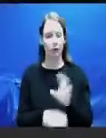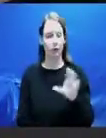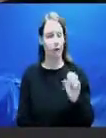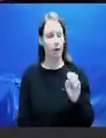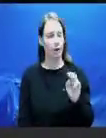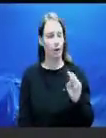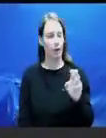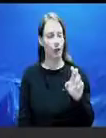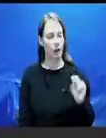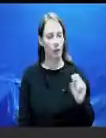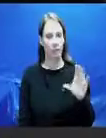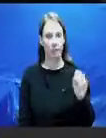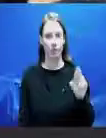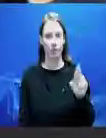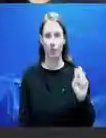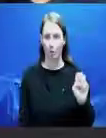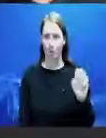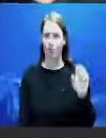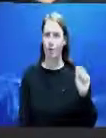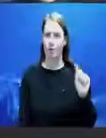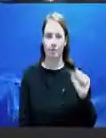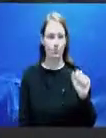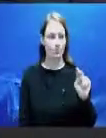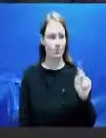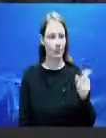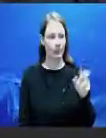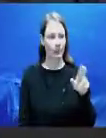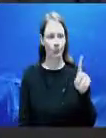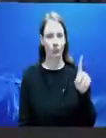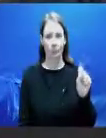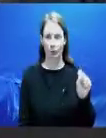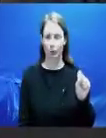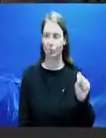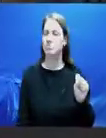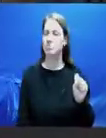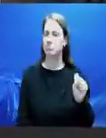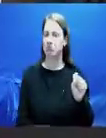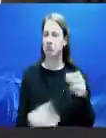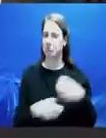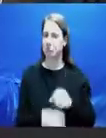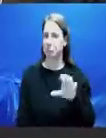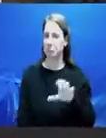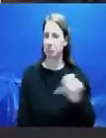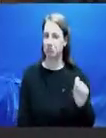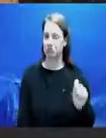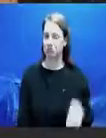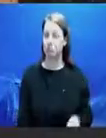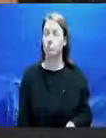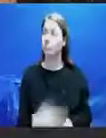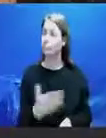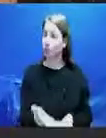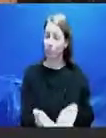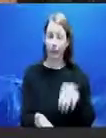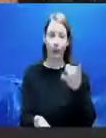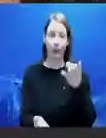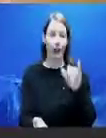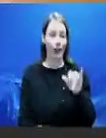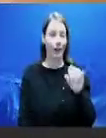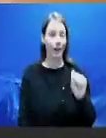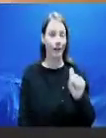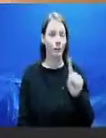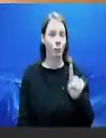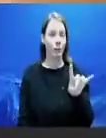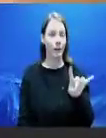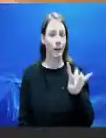Today, we're going to talk about how do we recognize misleading data. At IS 187 in Manhattan, Aggie Emerald's